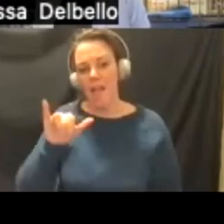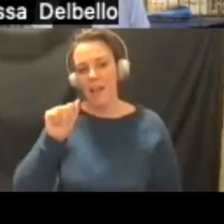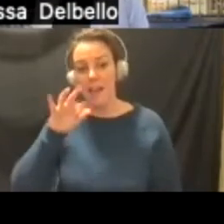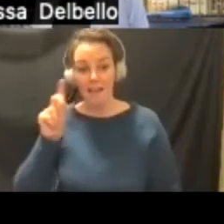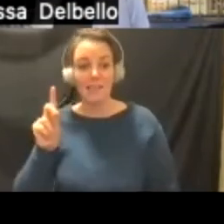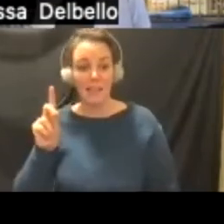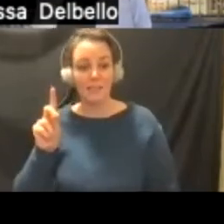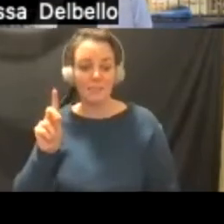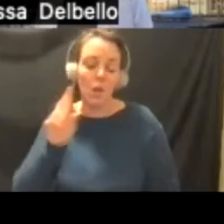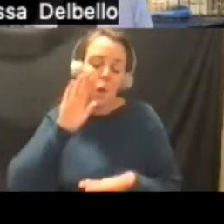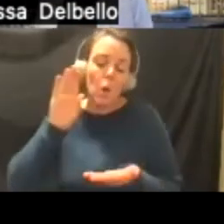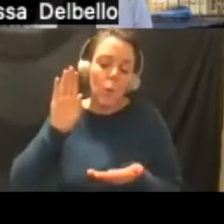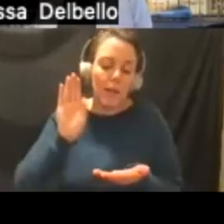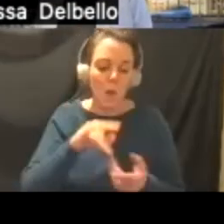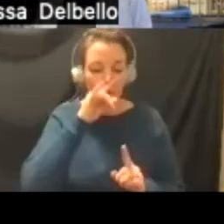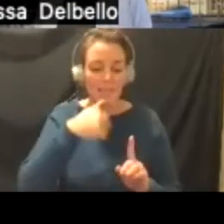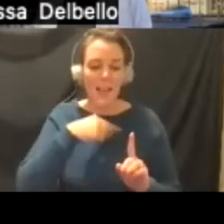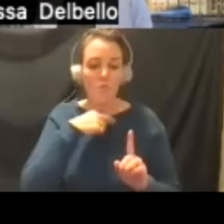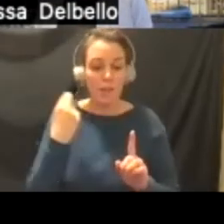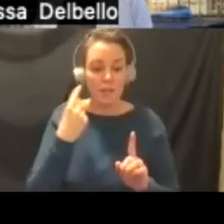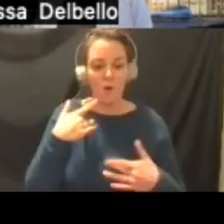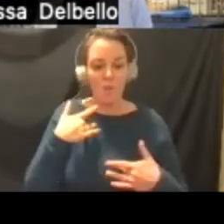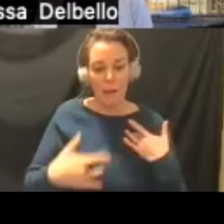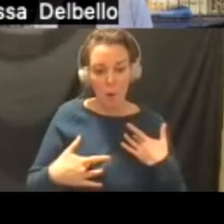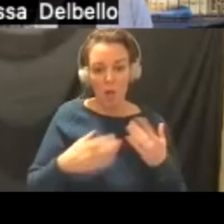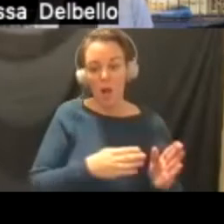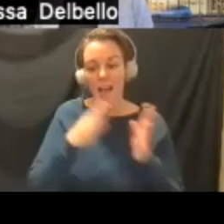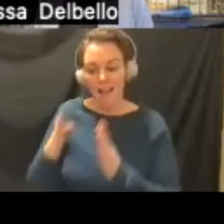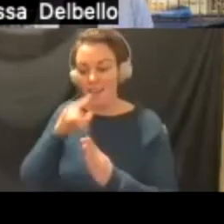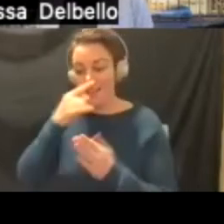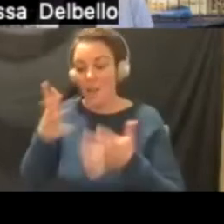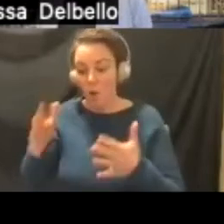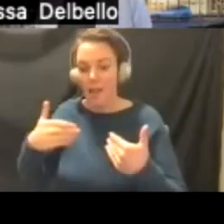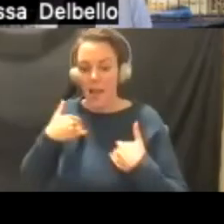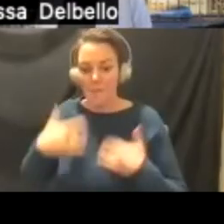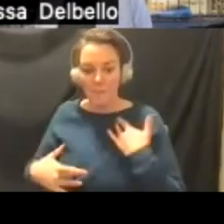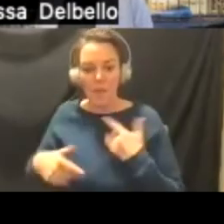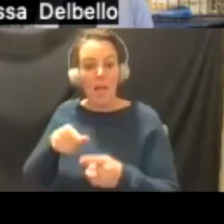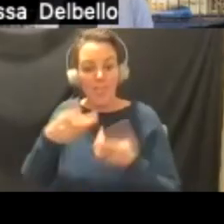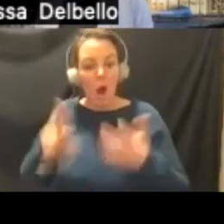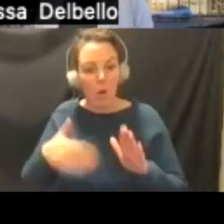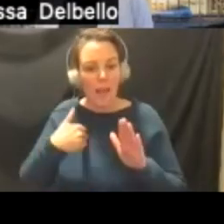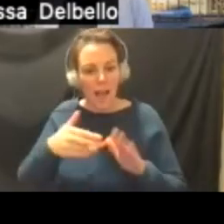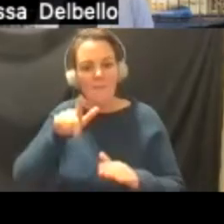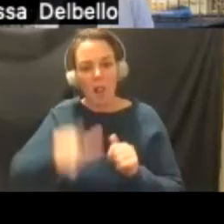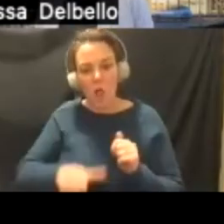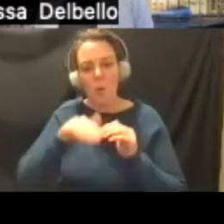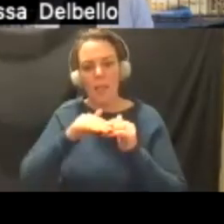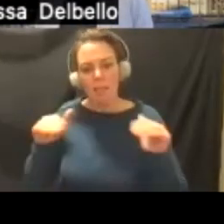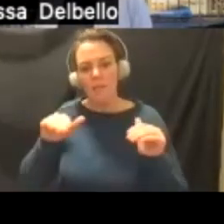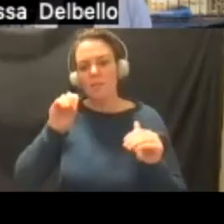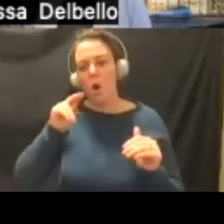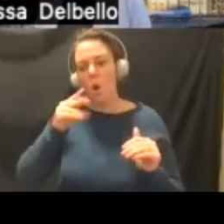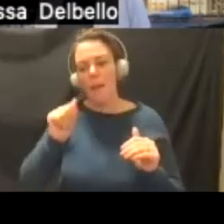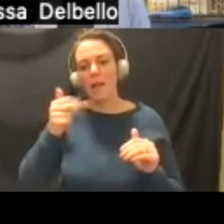kids who are at risk for bipolar disorder and those who have bipolar disorder have lower levels of omega-3 fatty